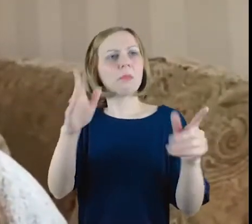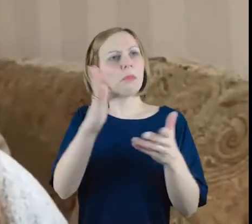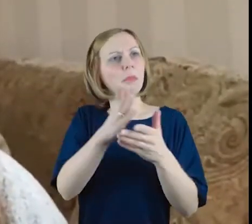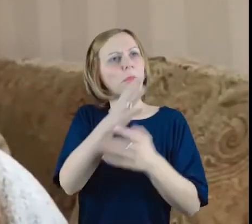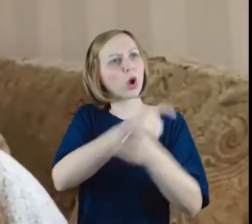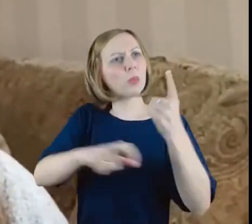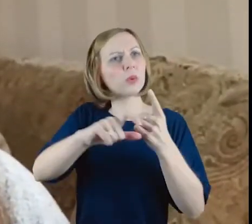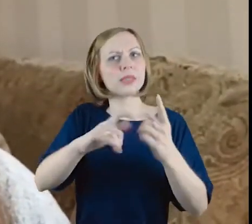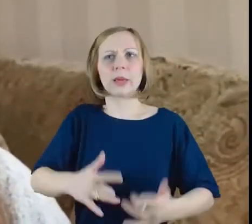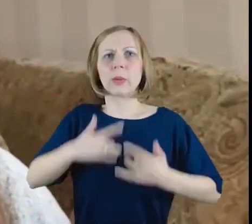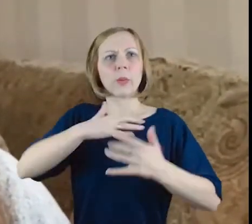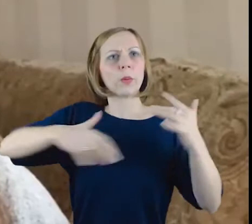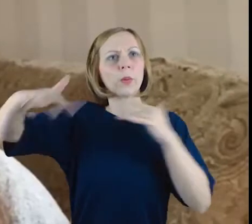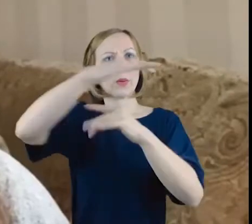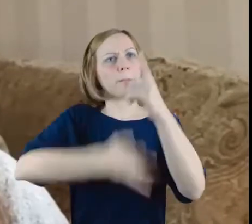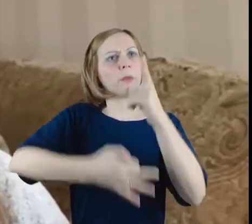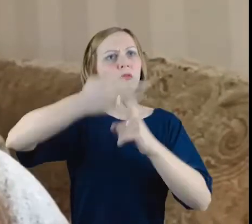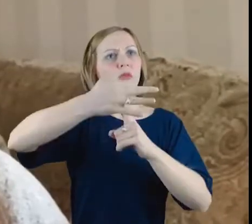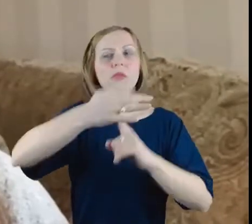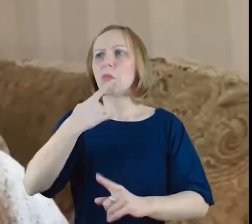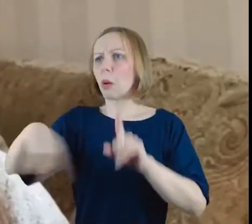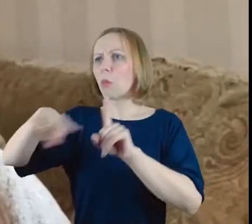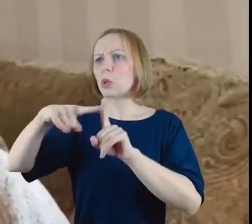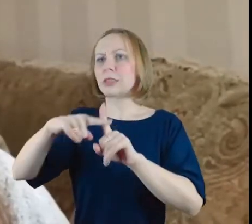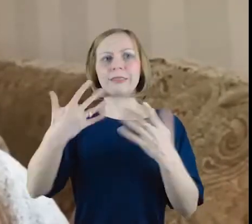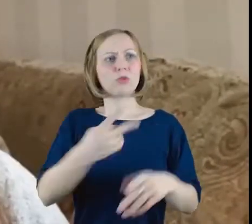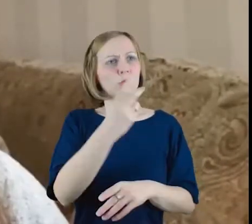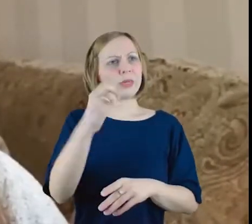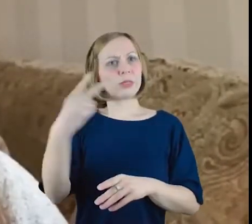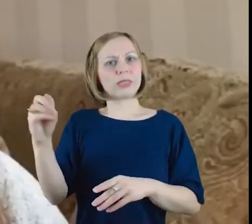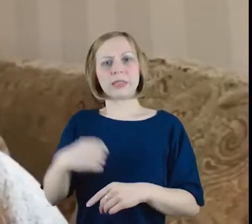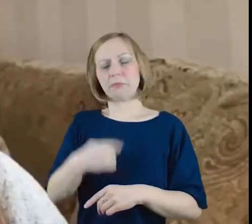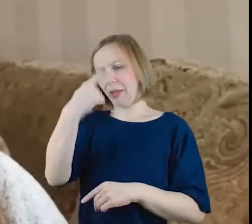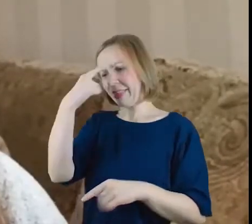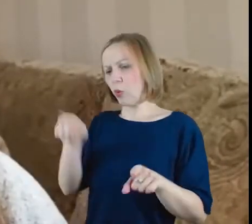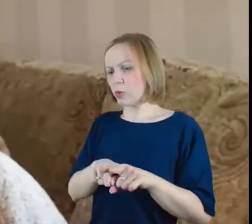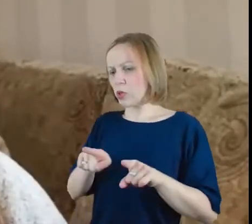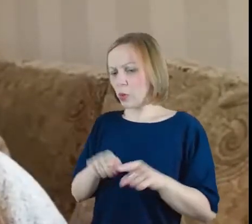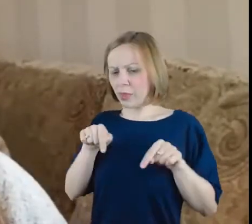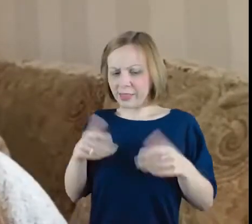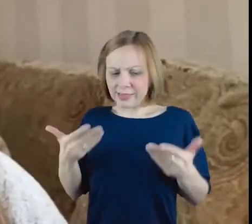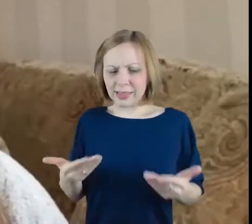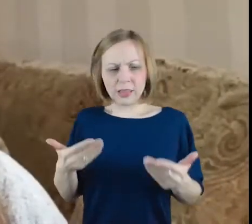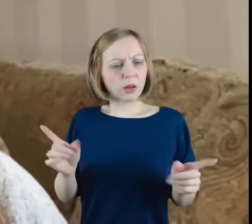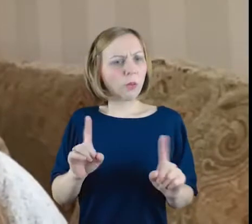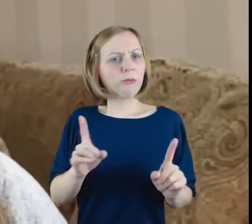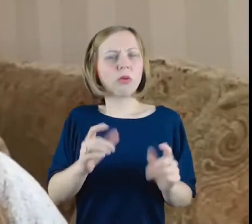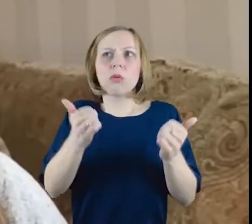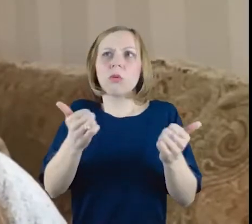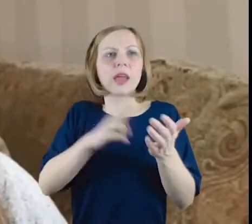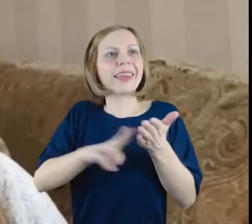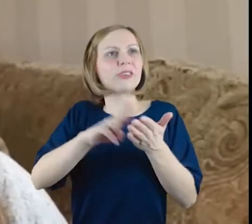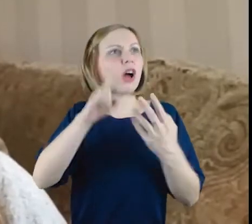year. I will also recall 2020 as an amazing year to take time to enjoy nature, listening